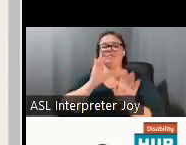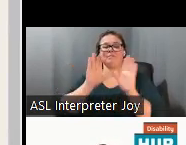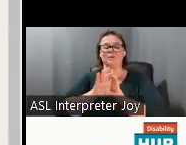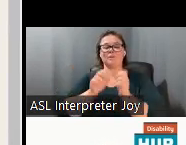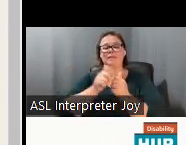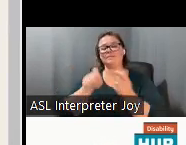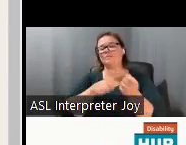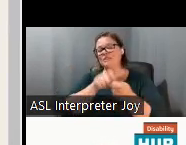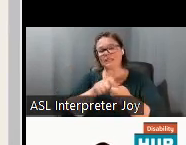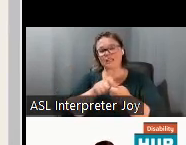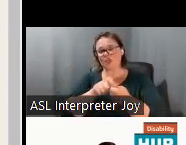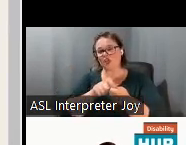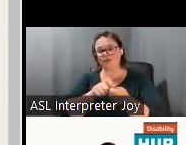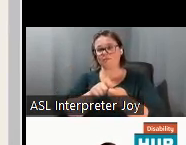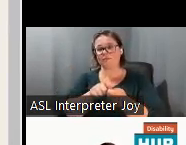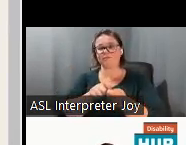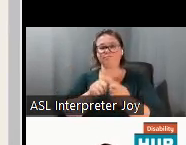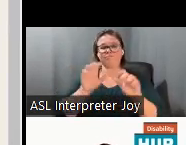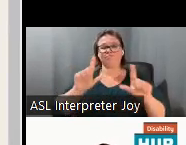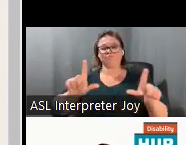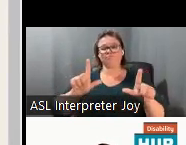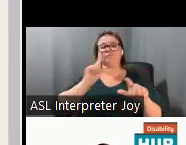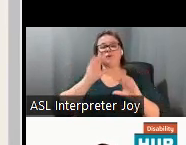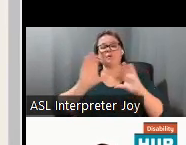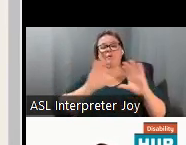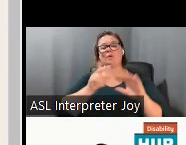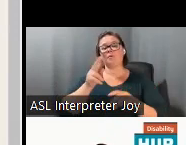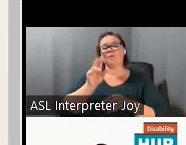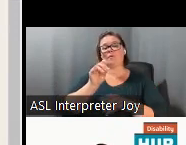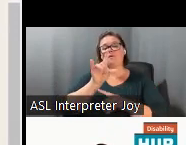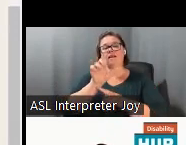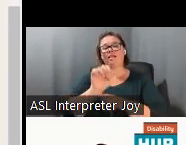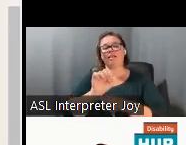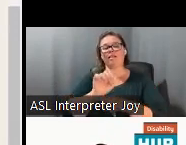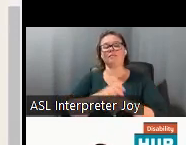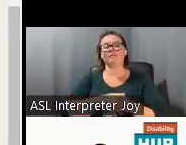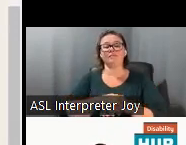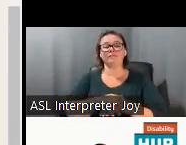particular layout of the communication profile. And